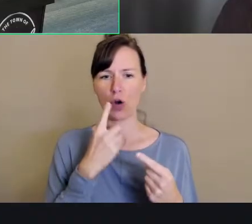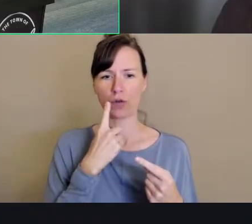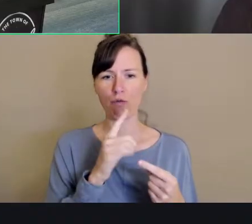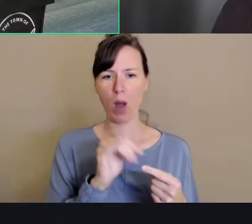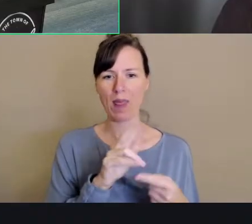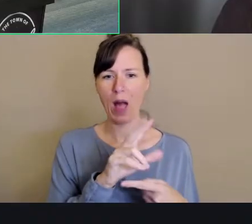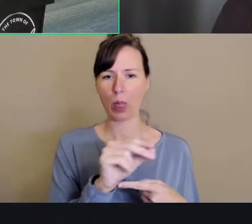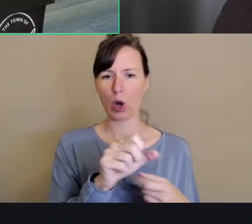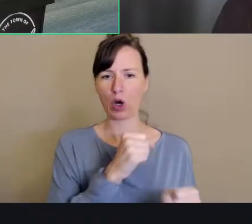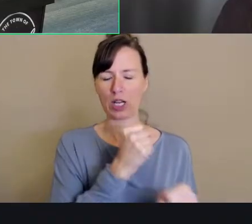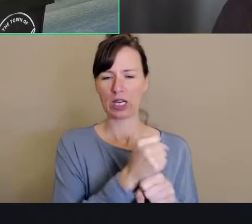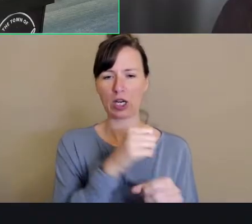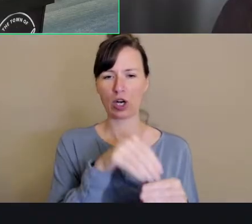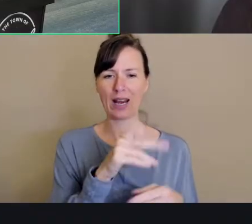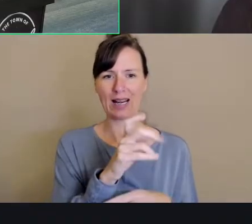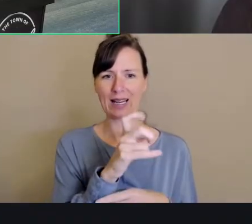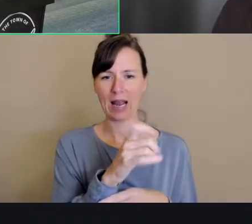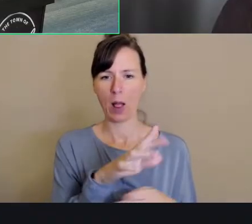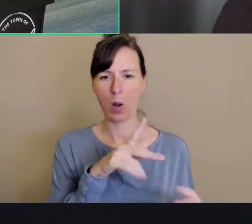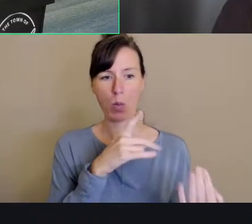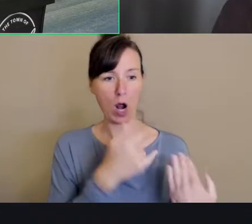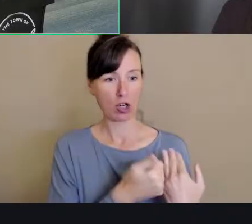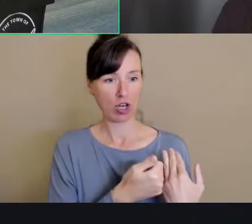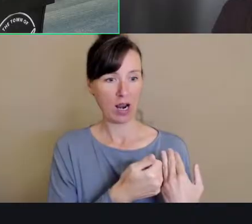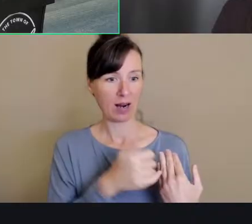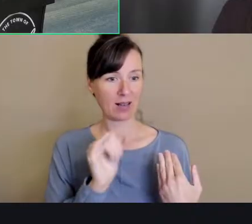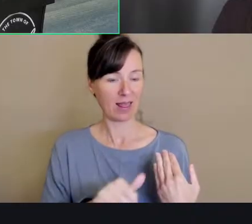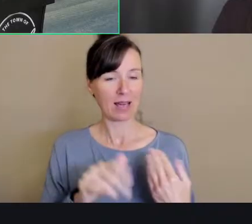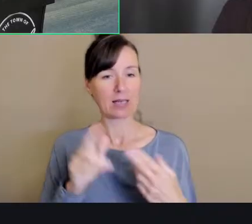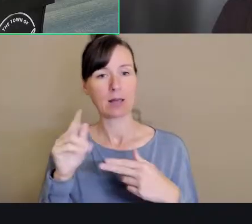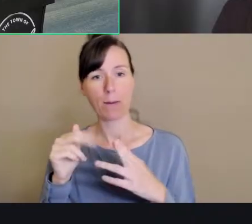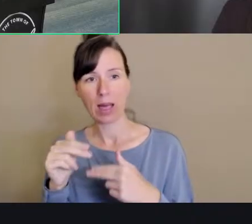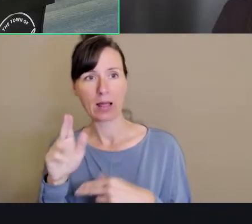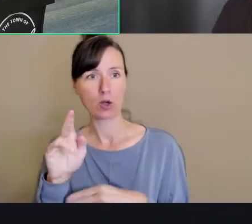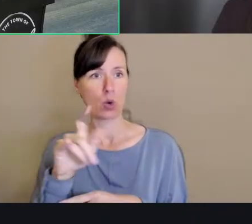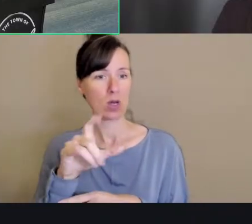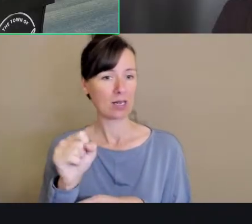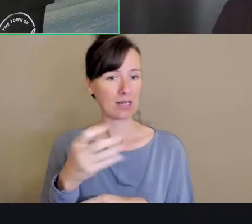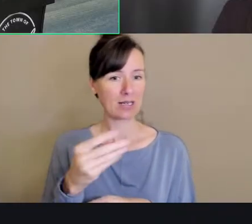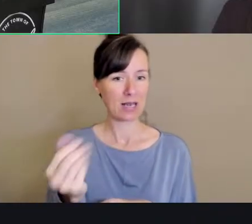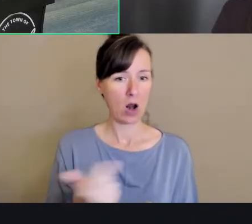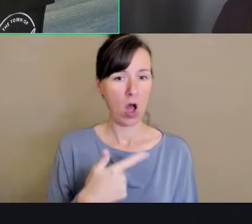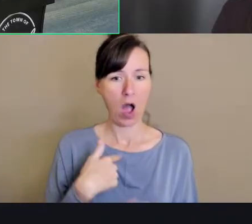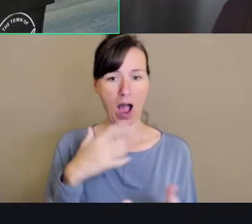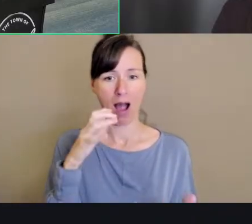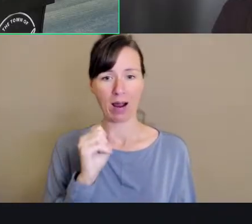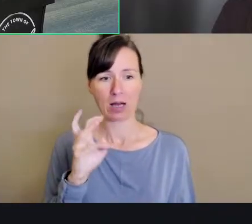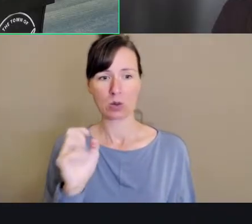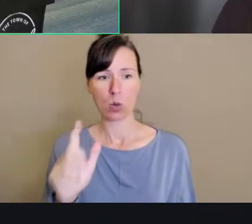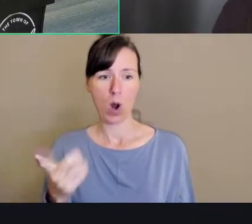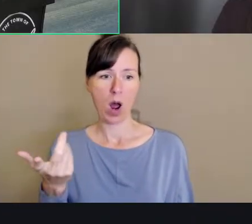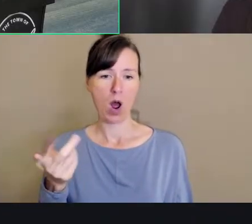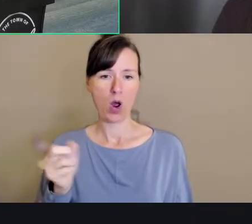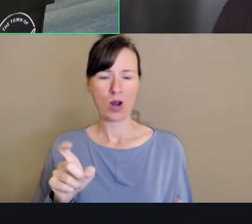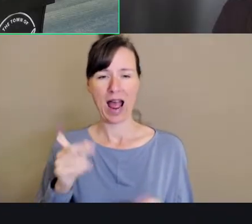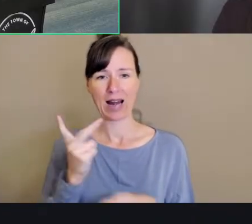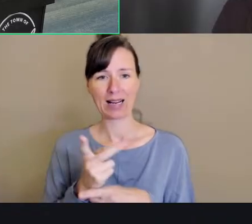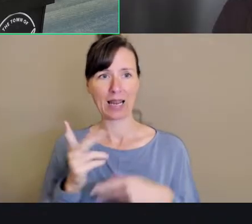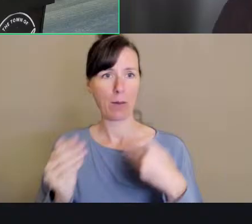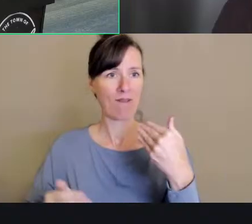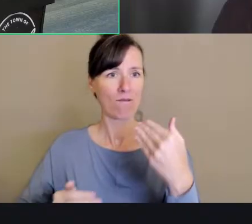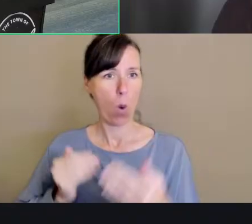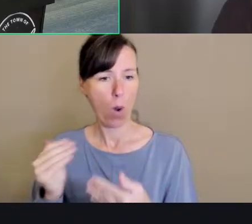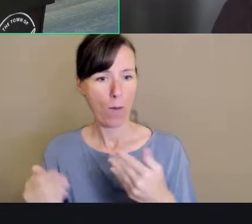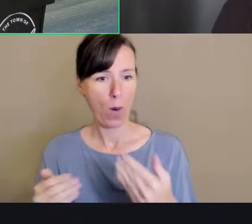I guess you got to keep the forward momentum and keep Keller do their